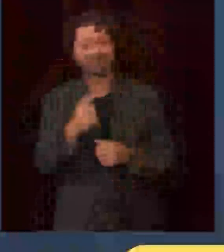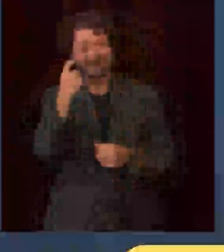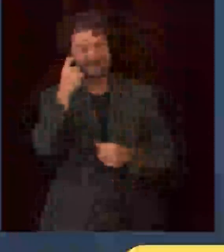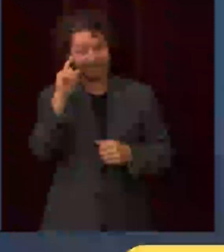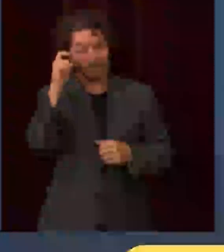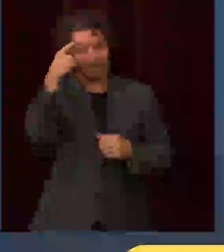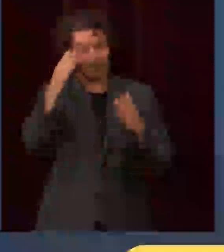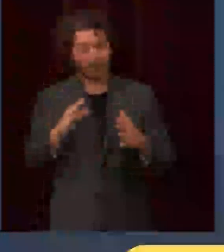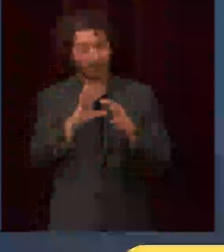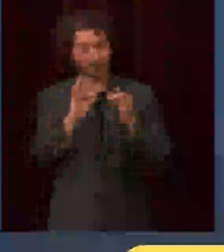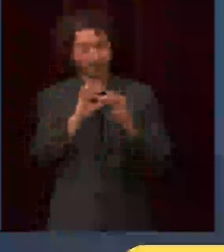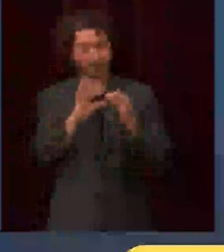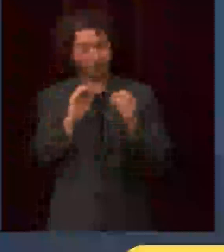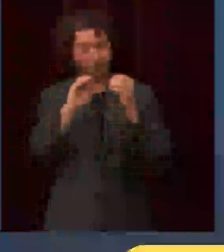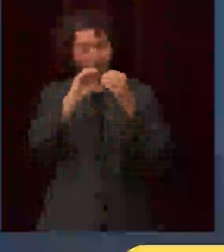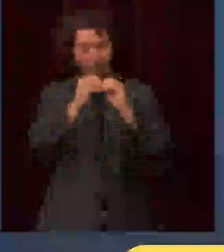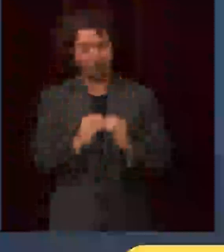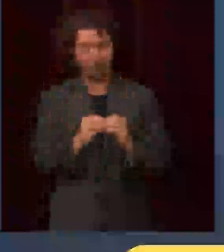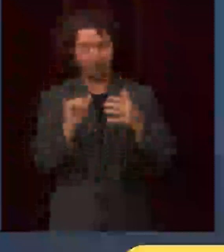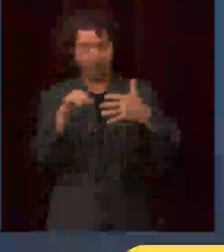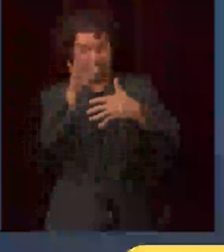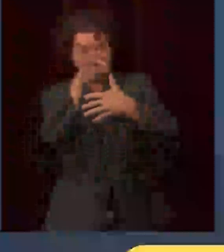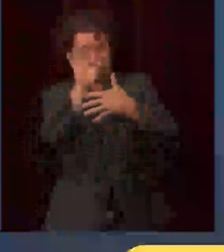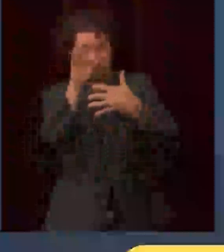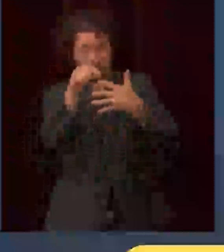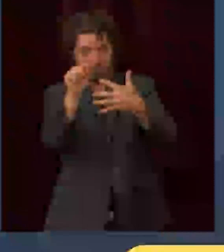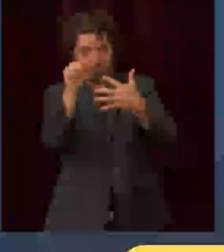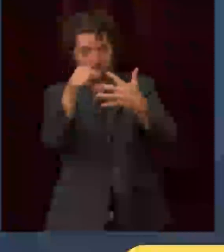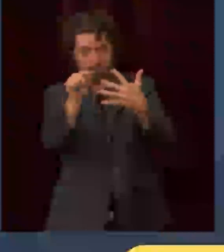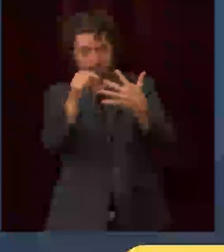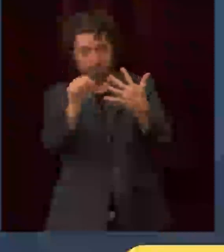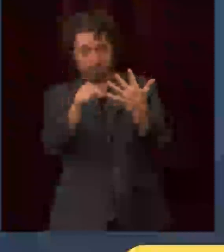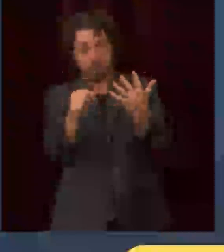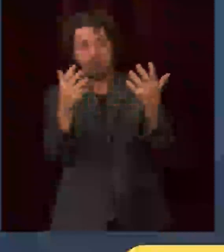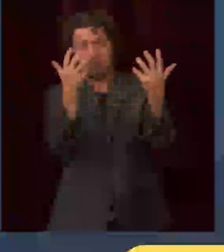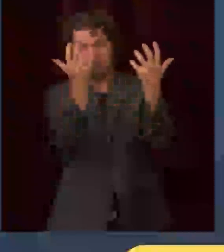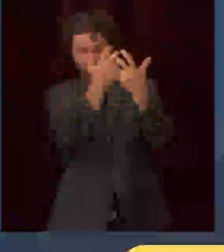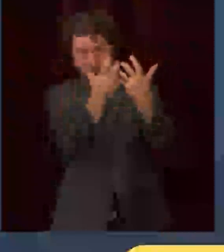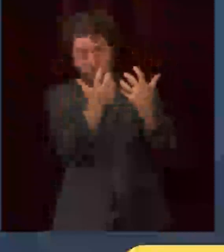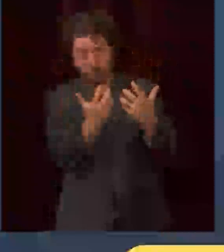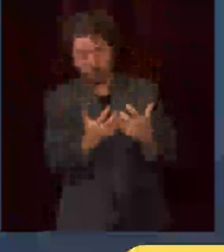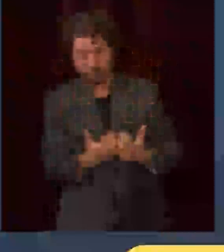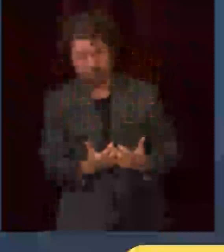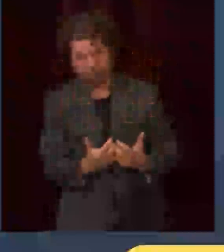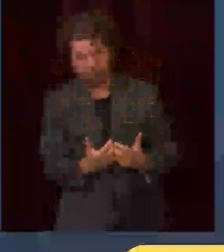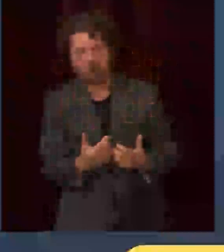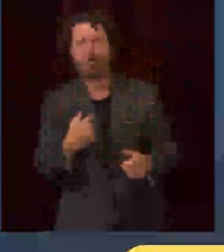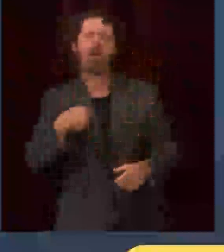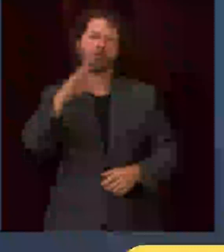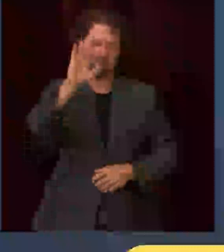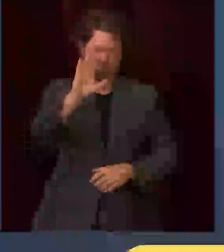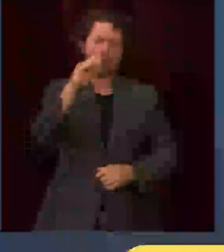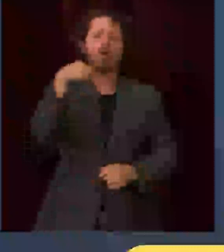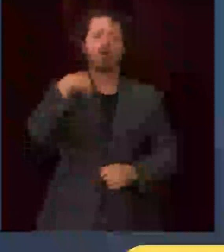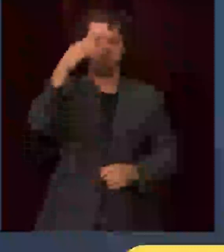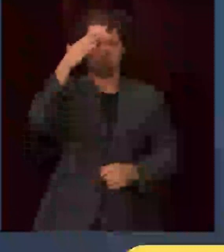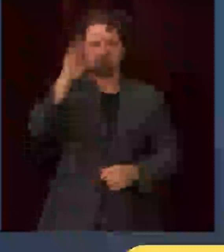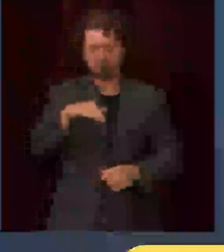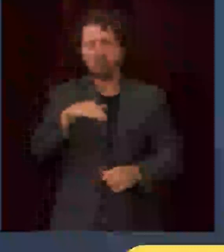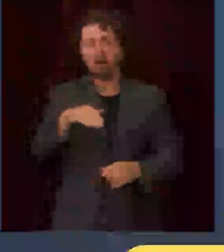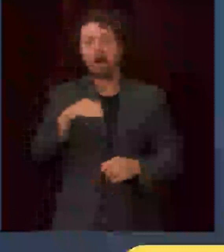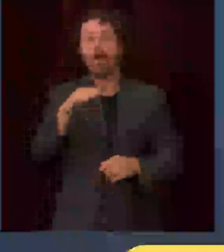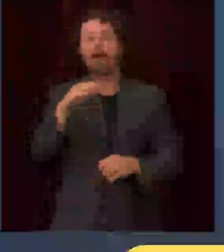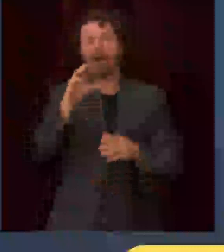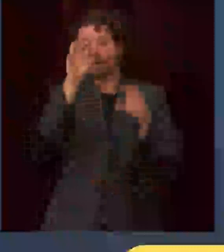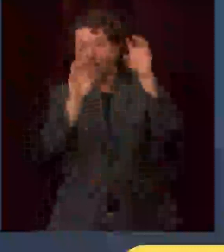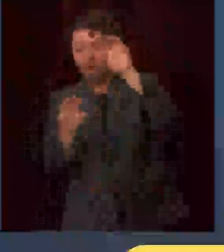really important. And we don't anticipate, folks being able to meet all those measures. So we're going to want to have follow-up conversations